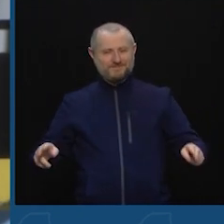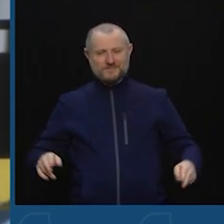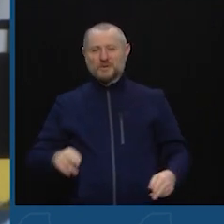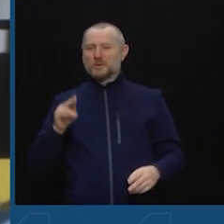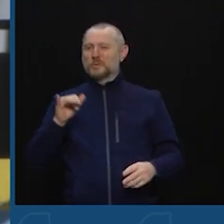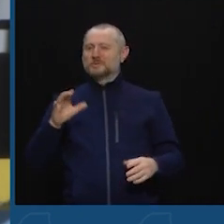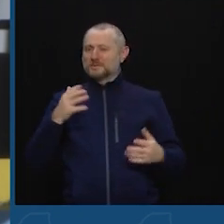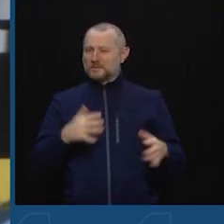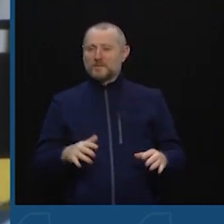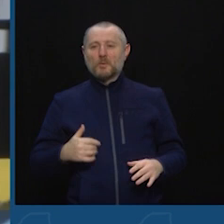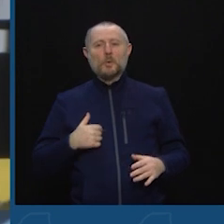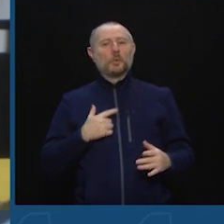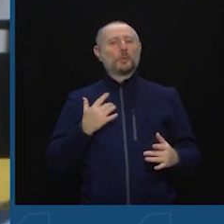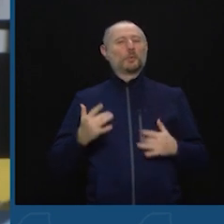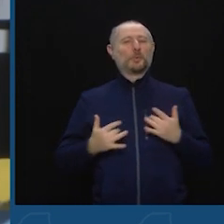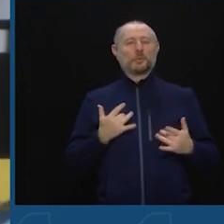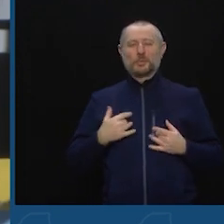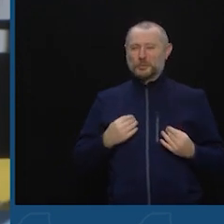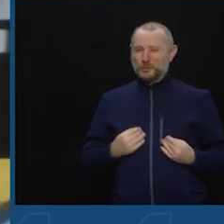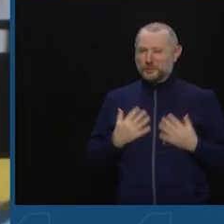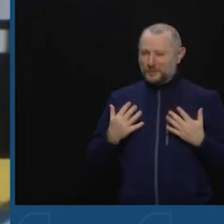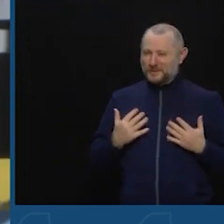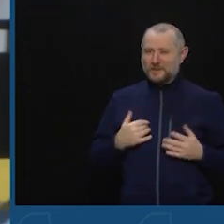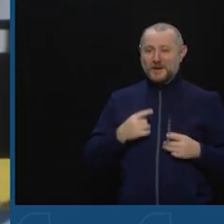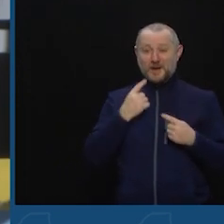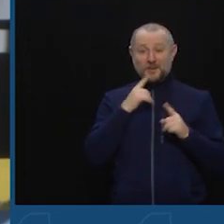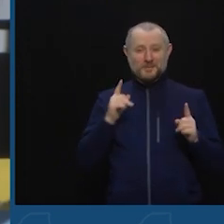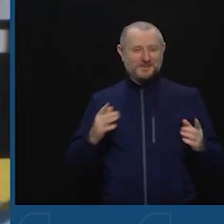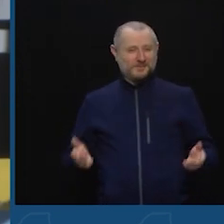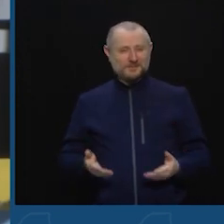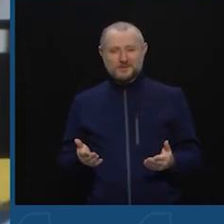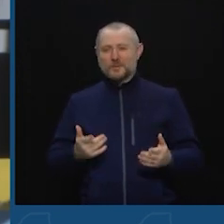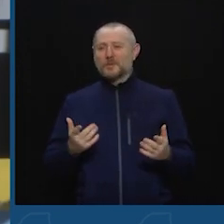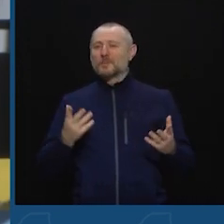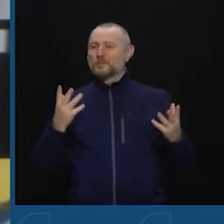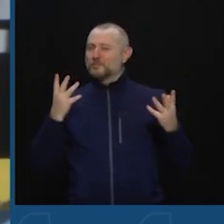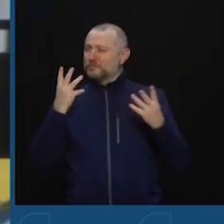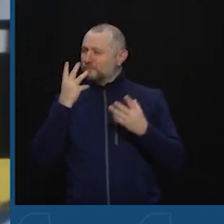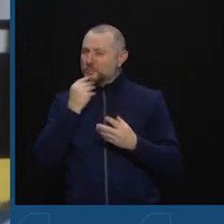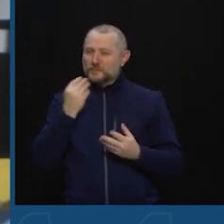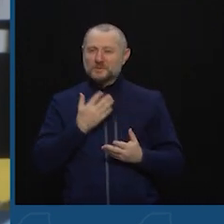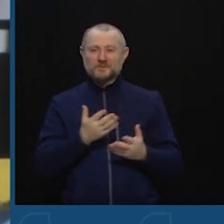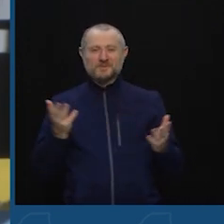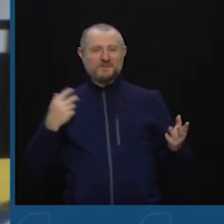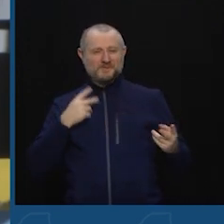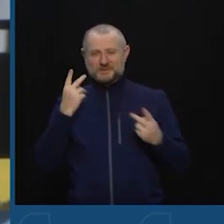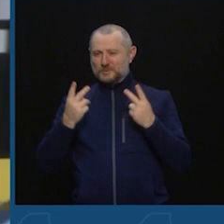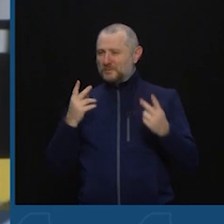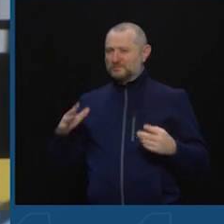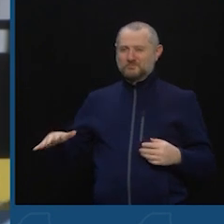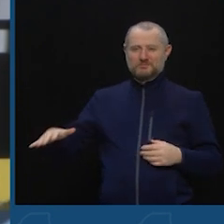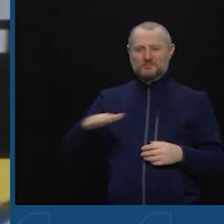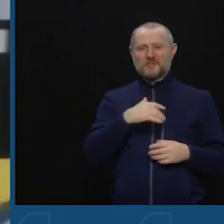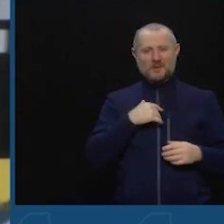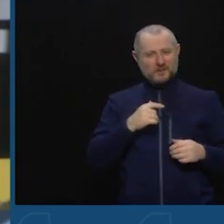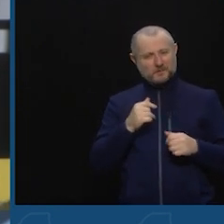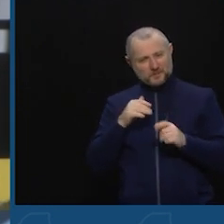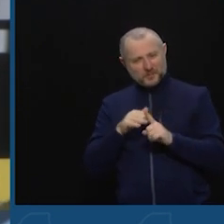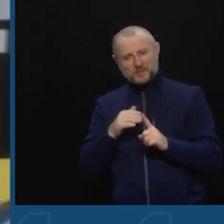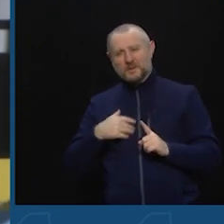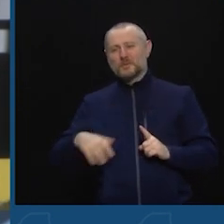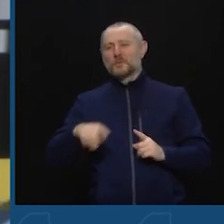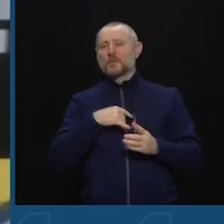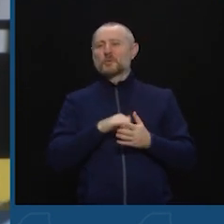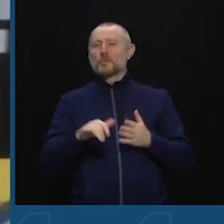so energized by what we've accomplished here. This is a beautiful visual reminder that New Yorkers